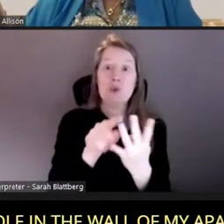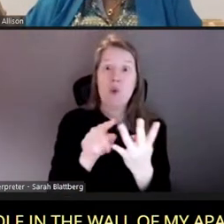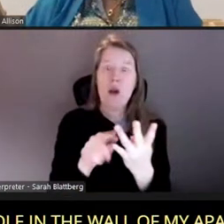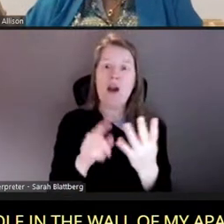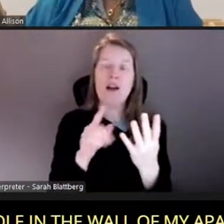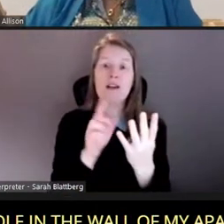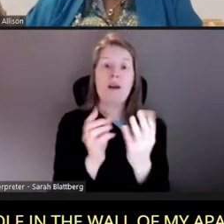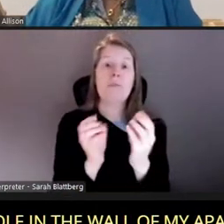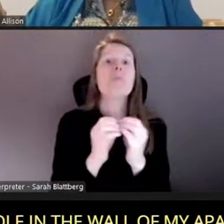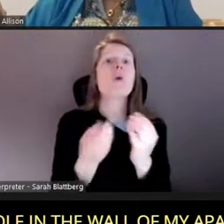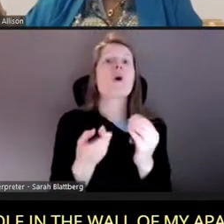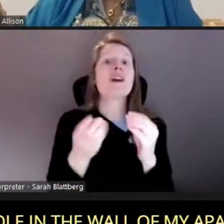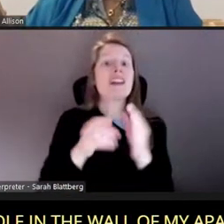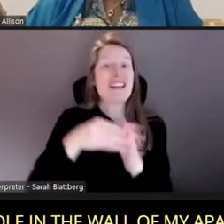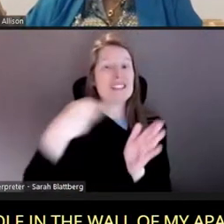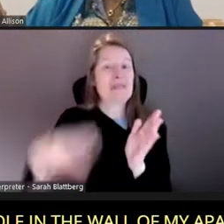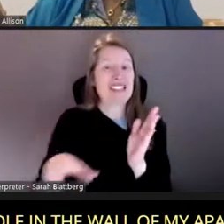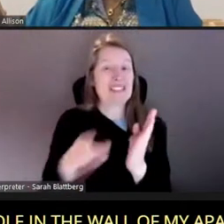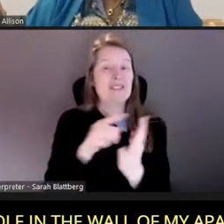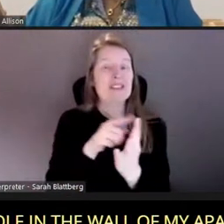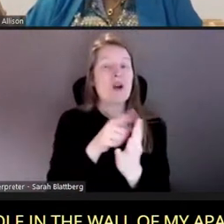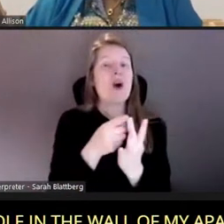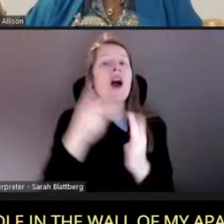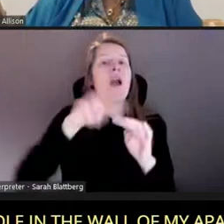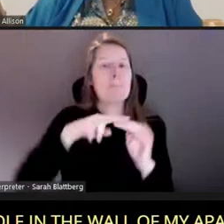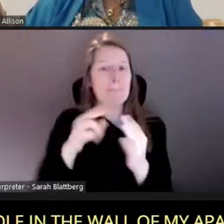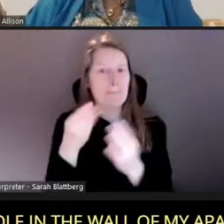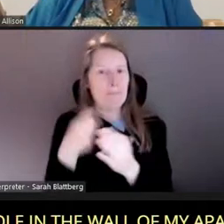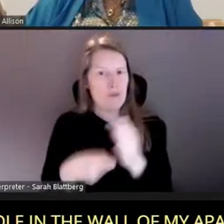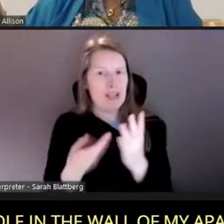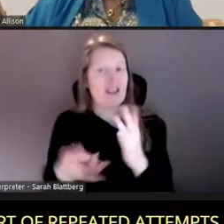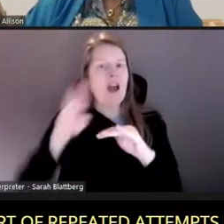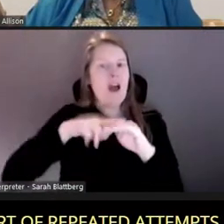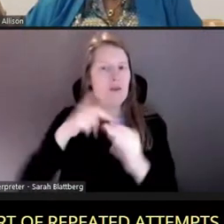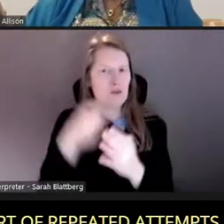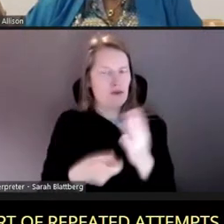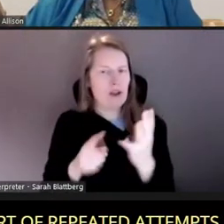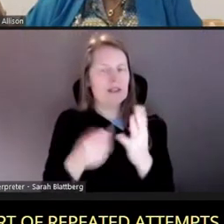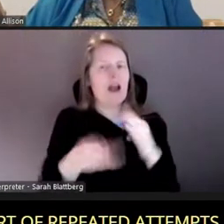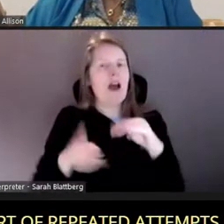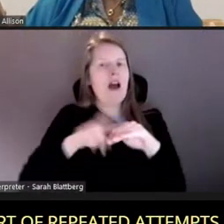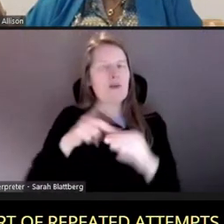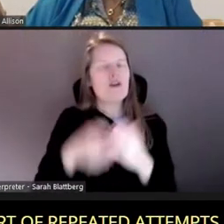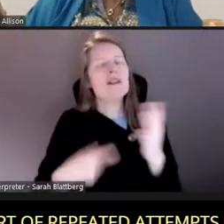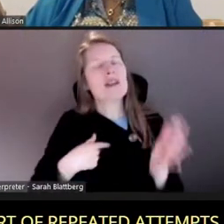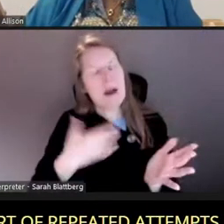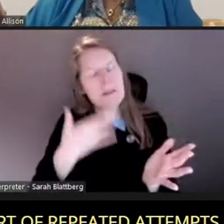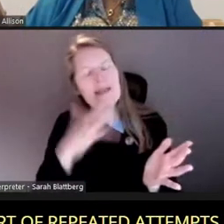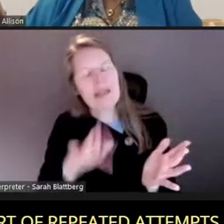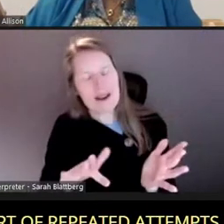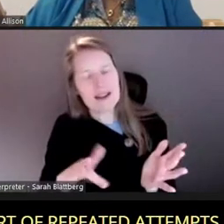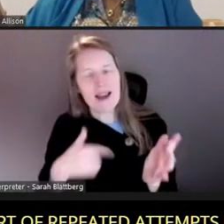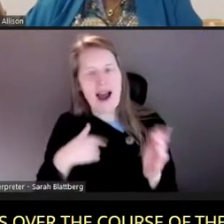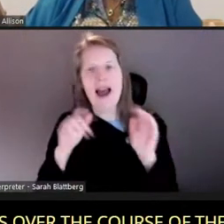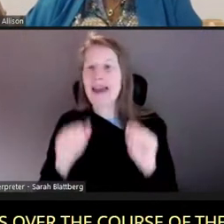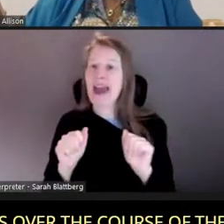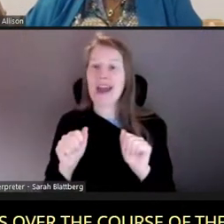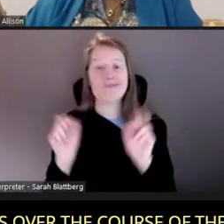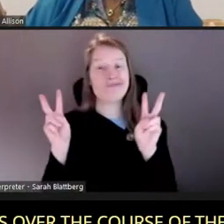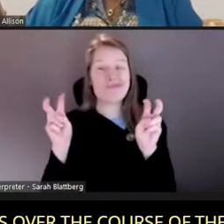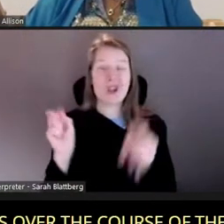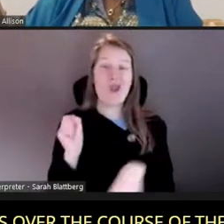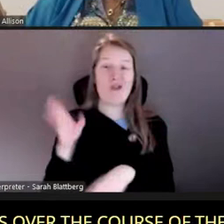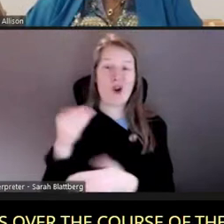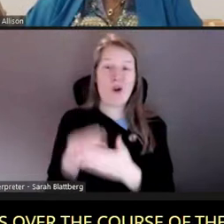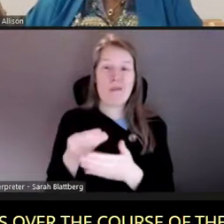So grading up in how much it was costing me, I'm privileged enough, lucky enough to be able to just kind of throw money at this problem until I got